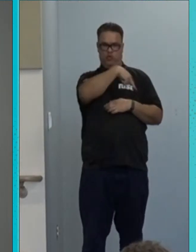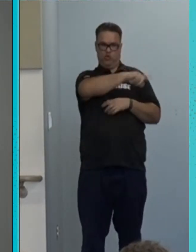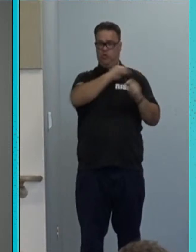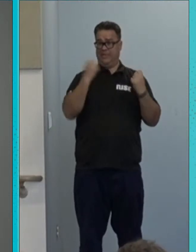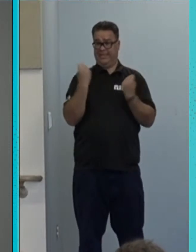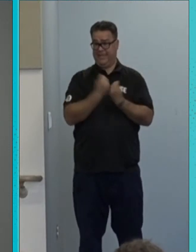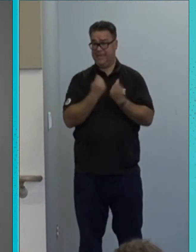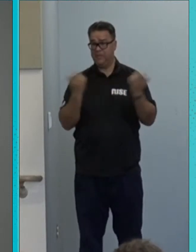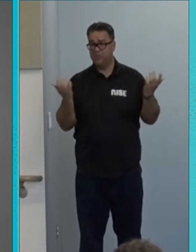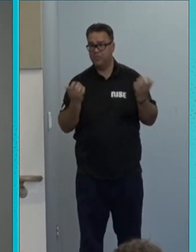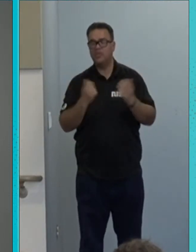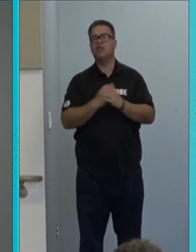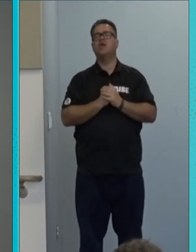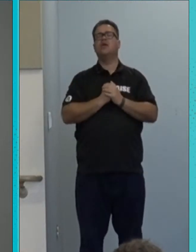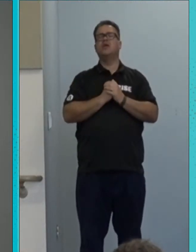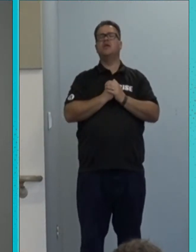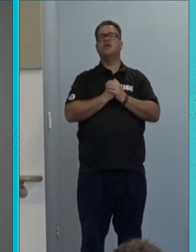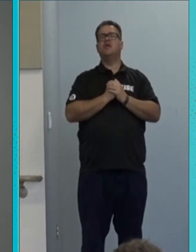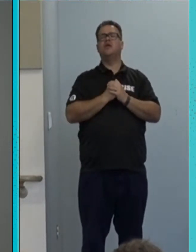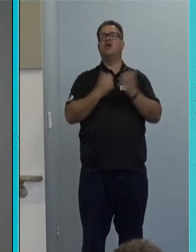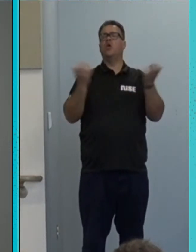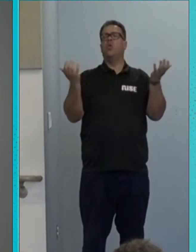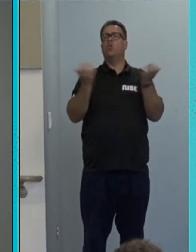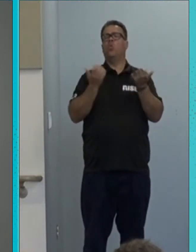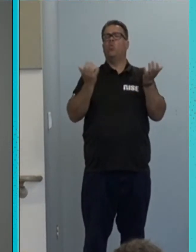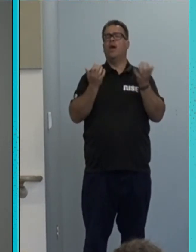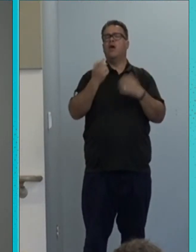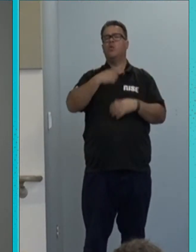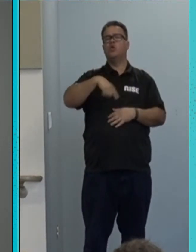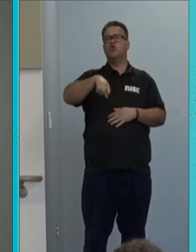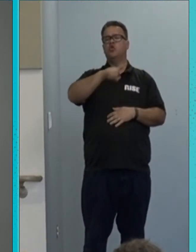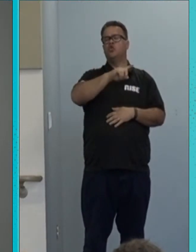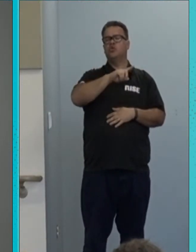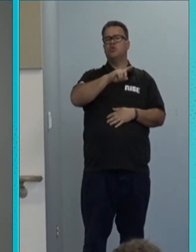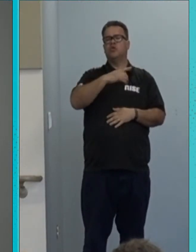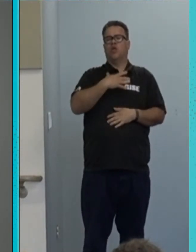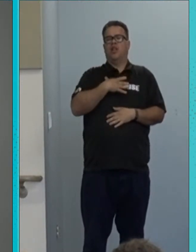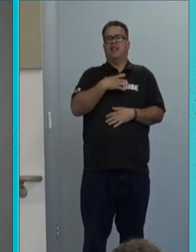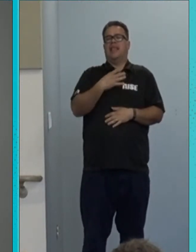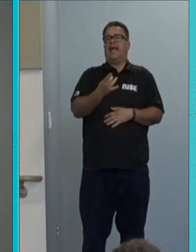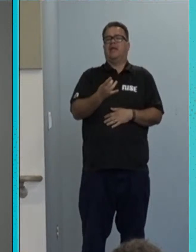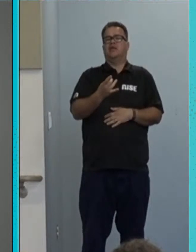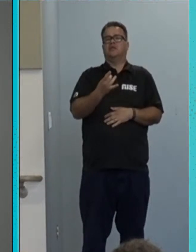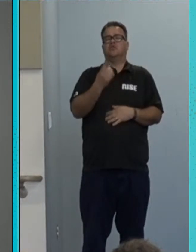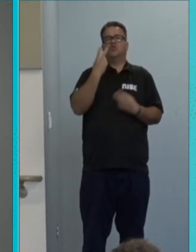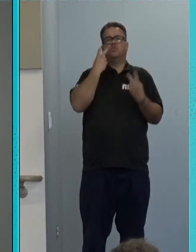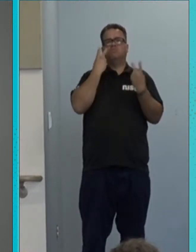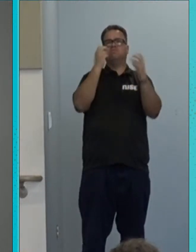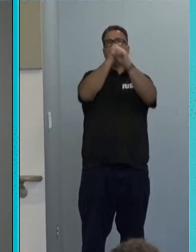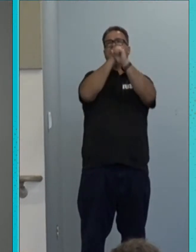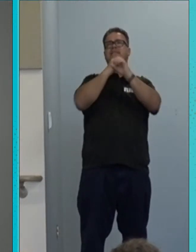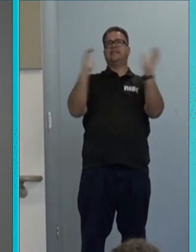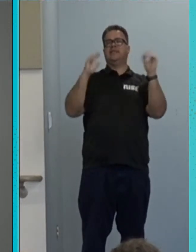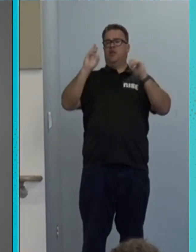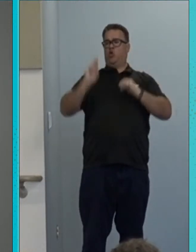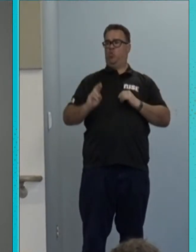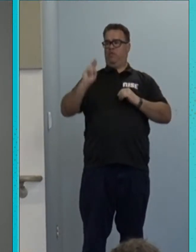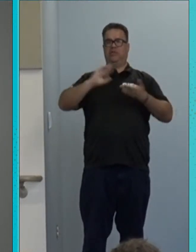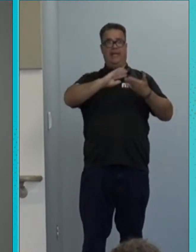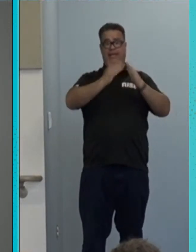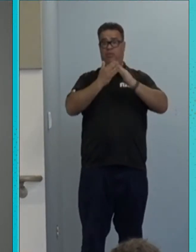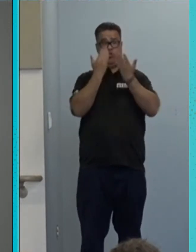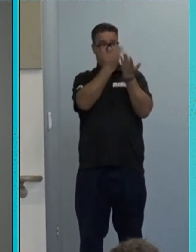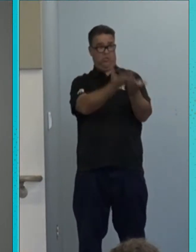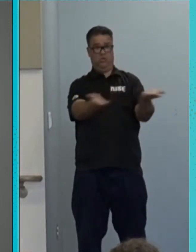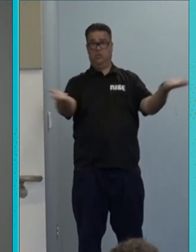you all is, what would you like to see in the Riverside